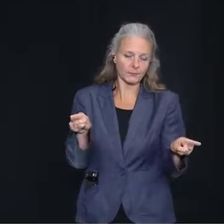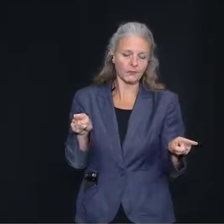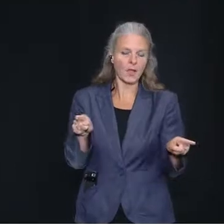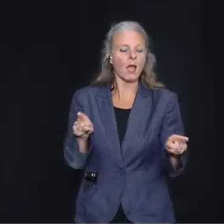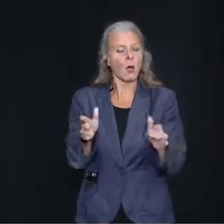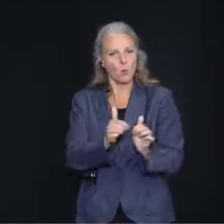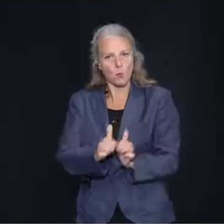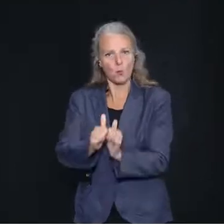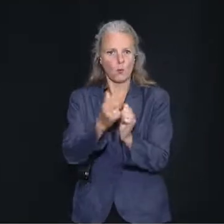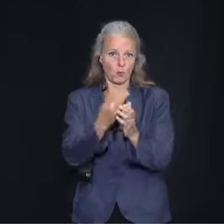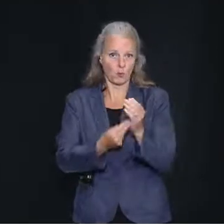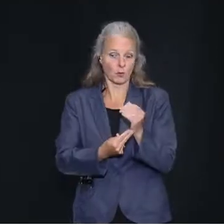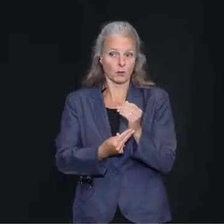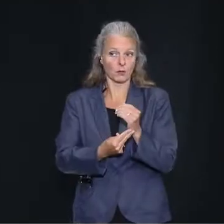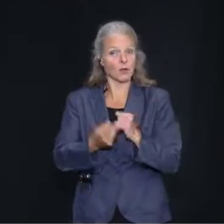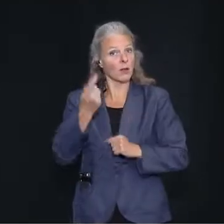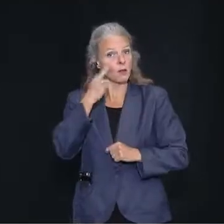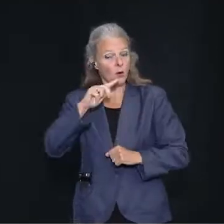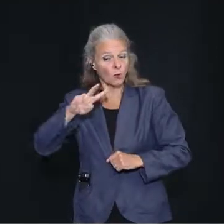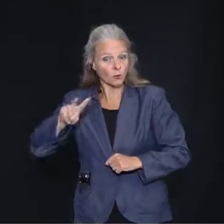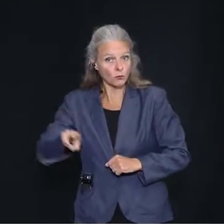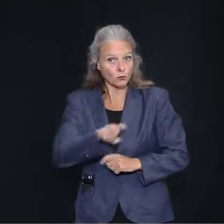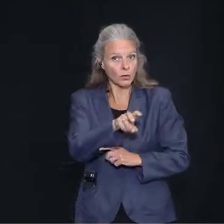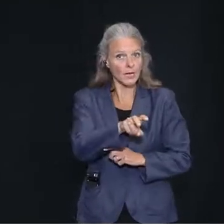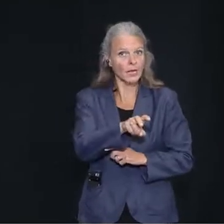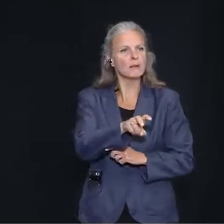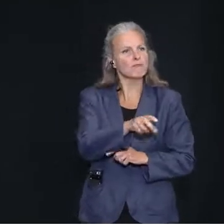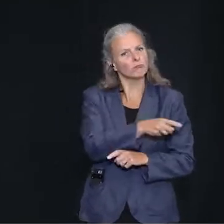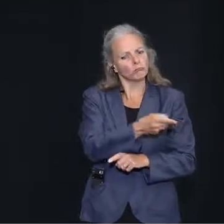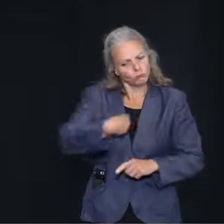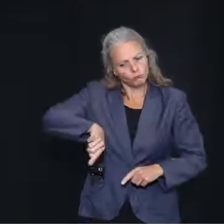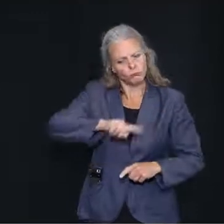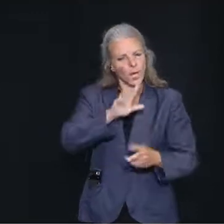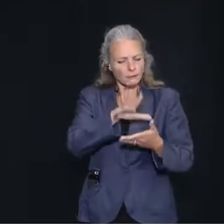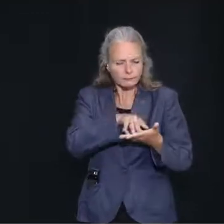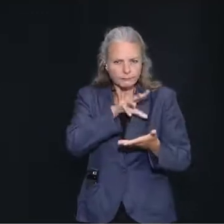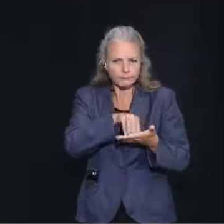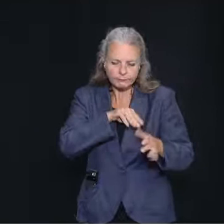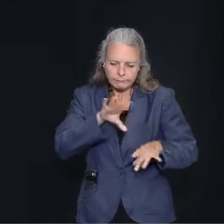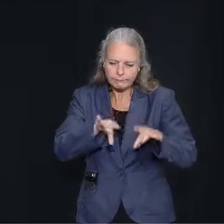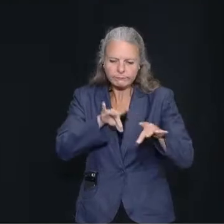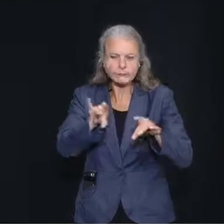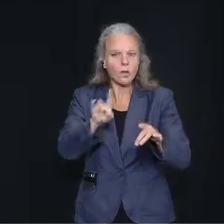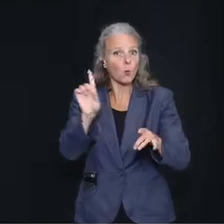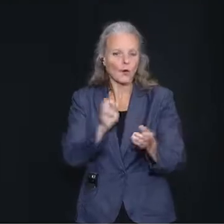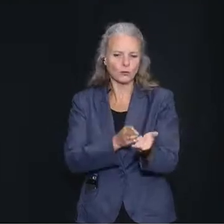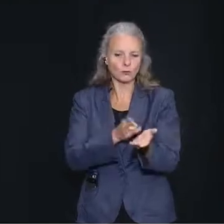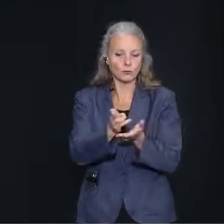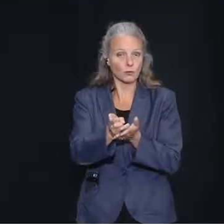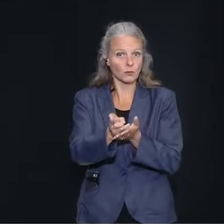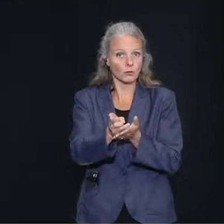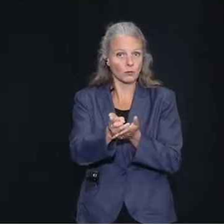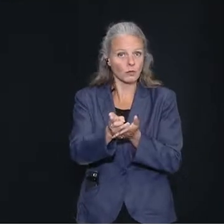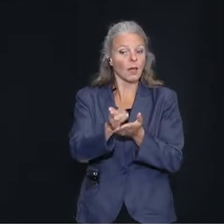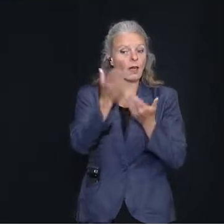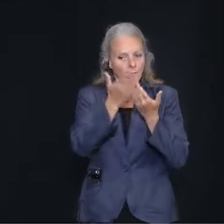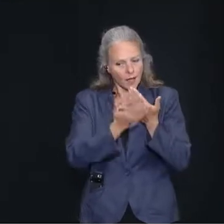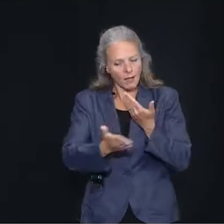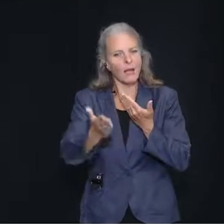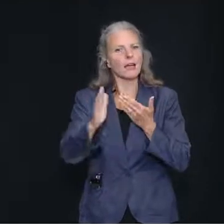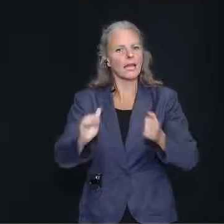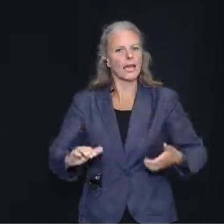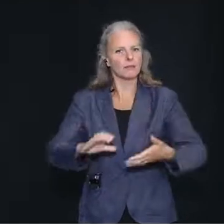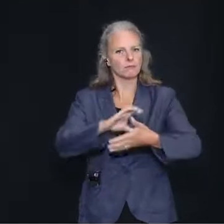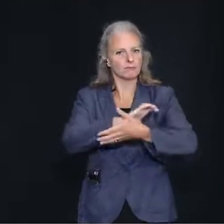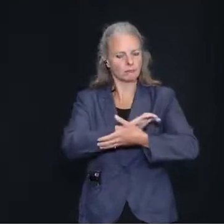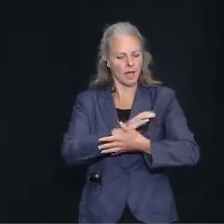I do this so that progress may be made in the search for truth, so that the processes of healing and reconciliation may